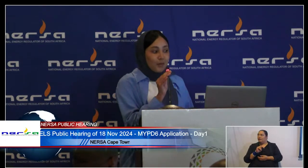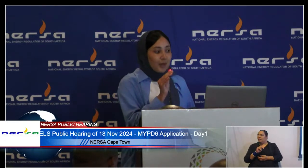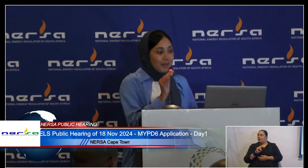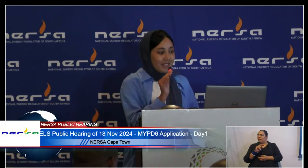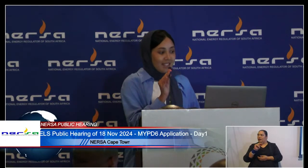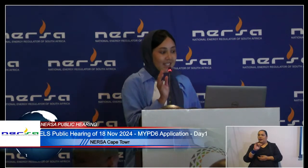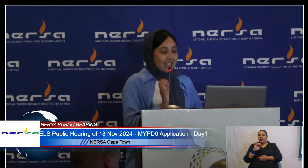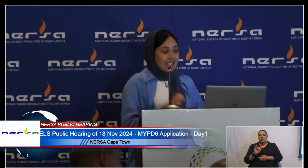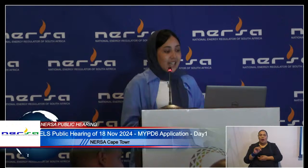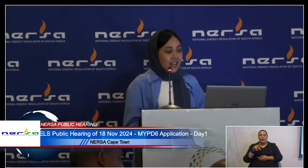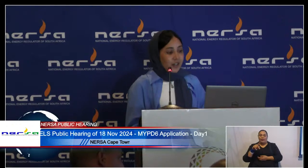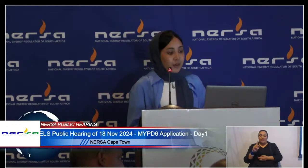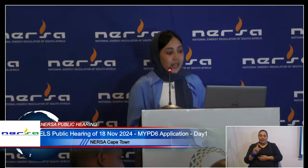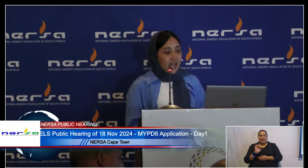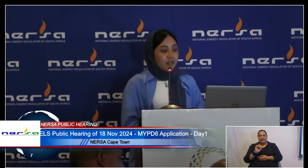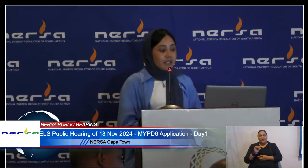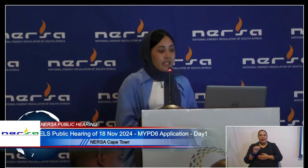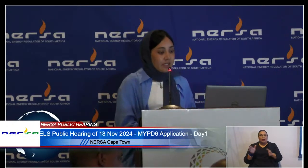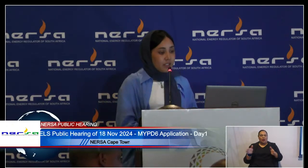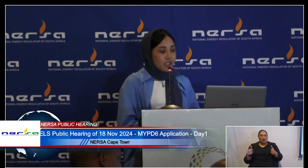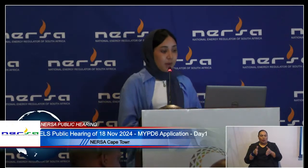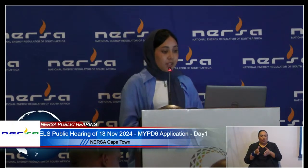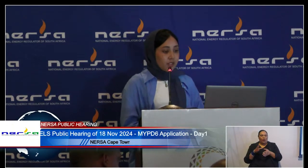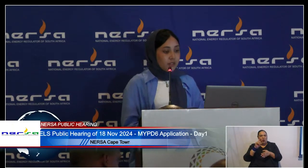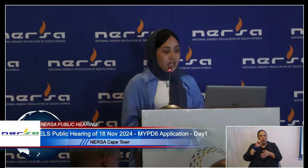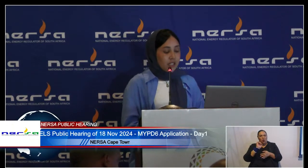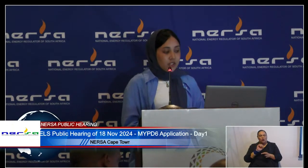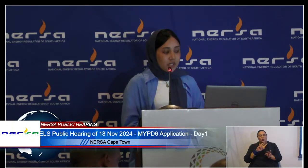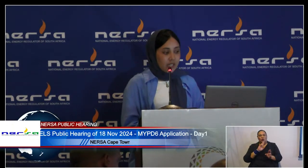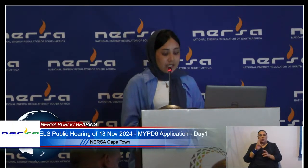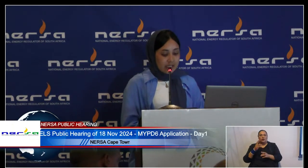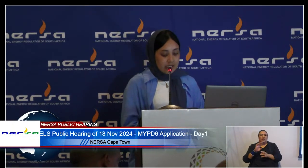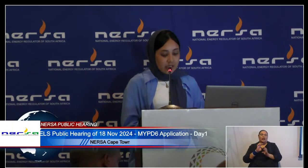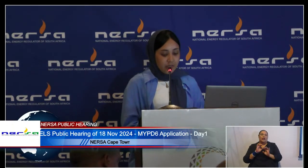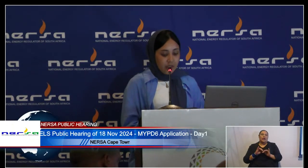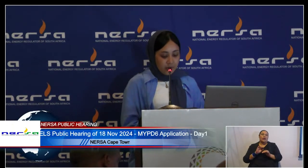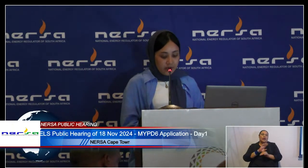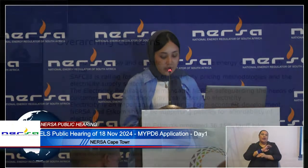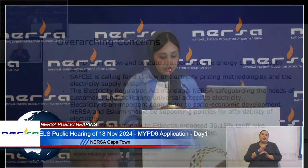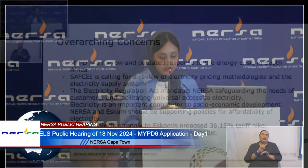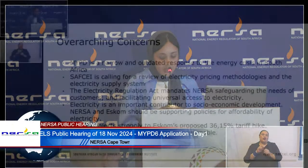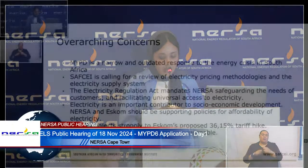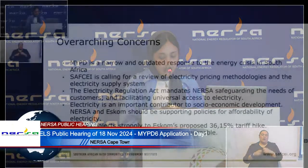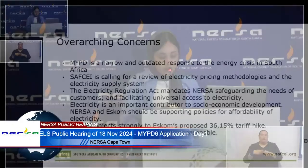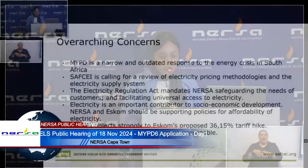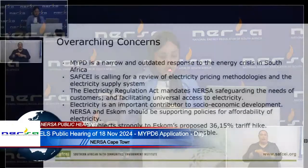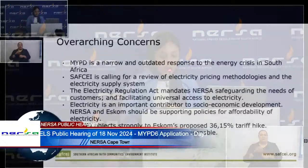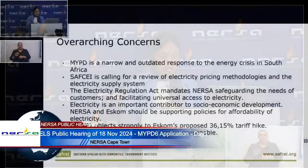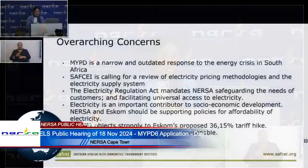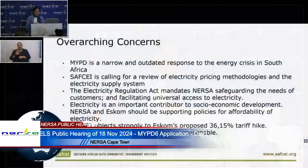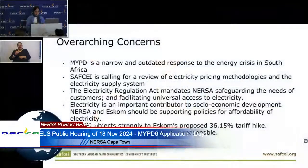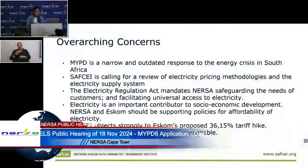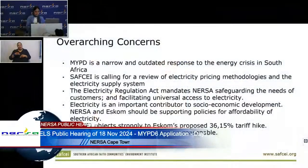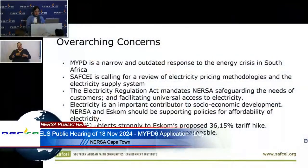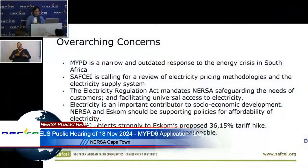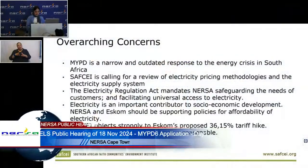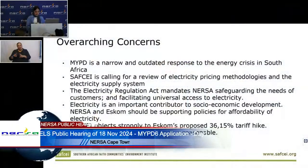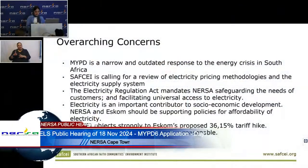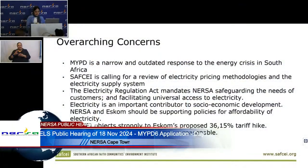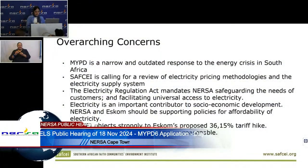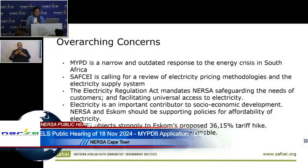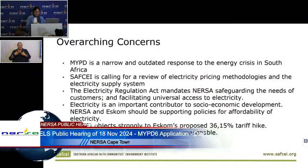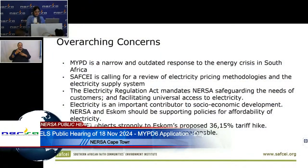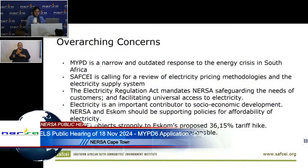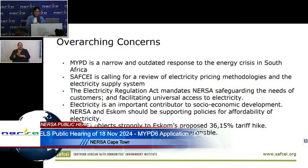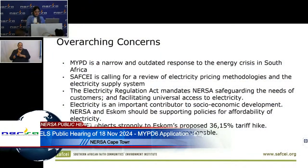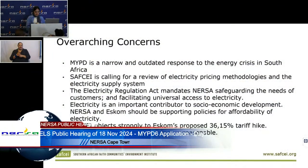The MYPD is a narrow and outdated response to the energy crisis in South Africa. The methodology makes it difficult